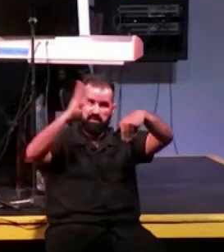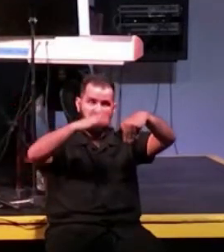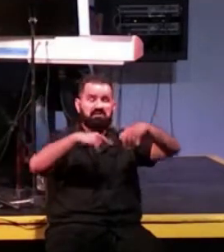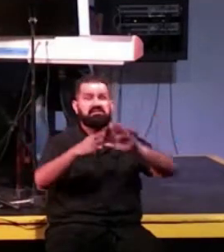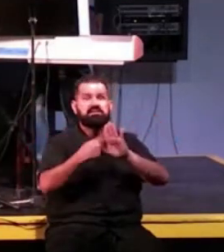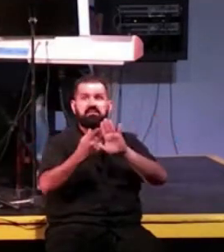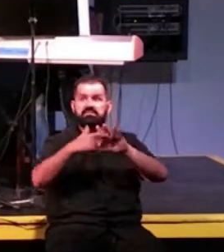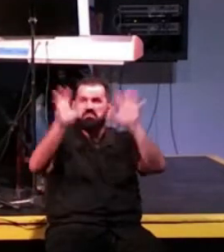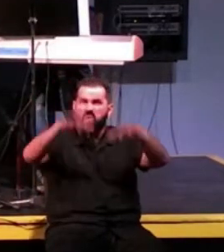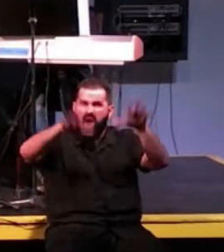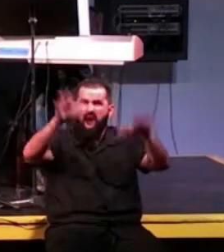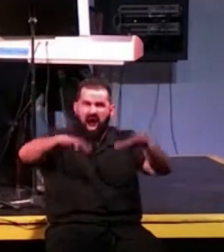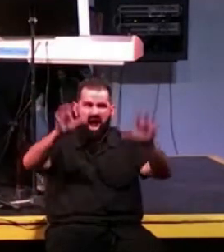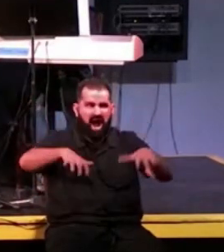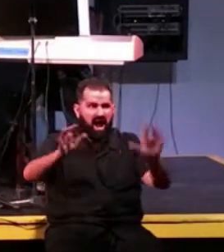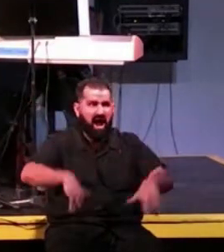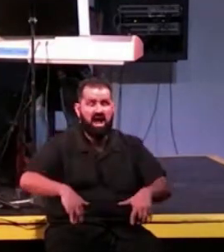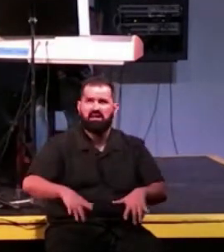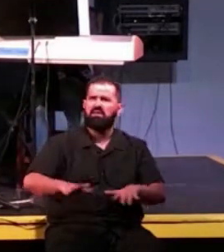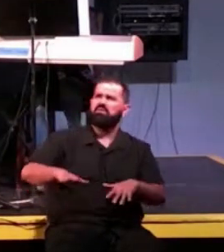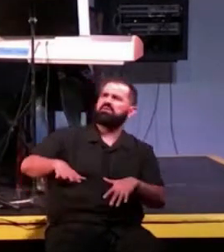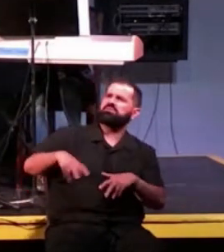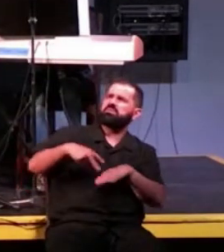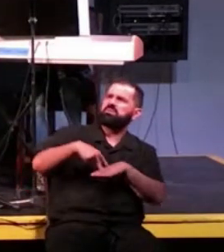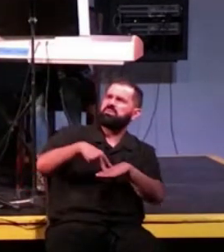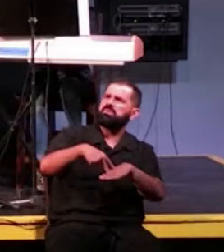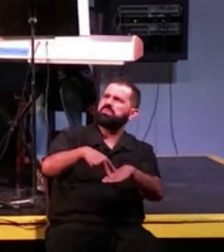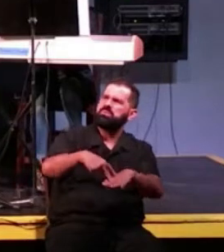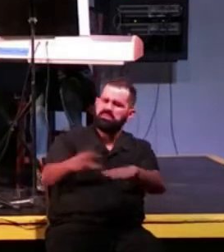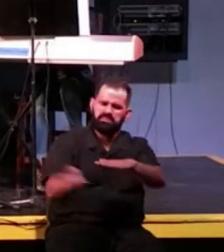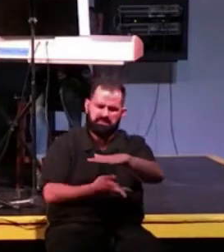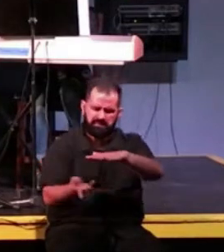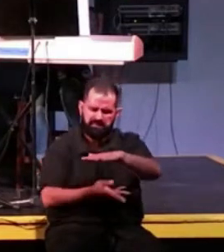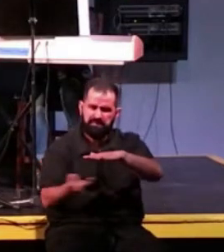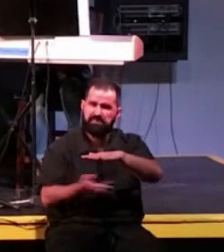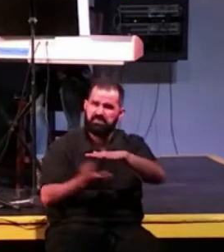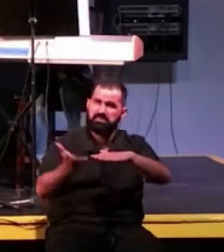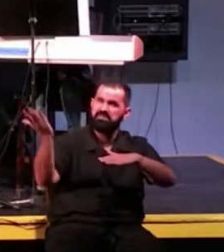sky was black and the current was ripping.